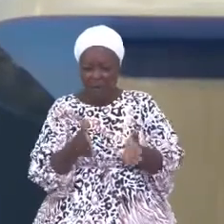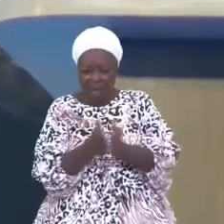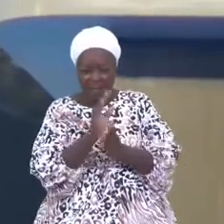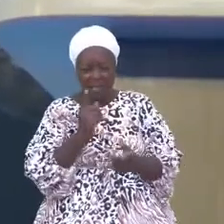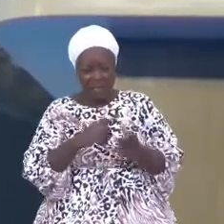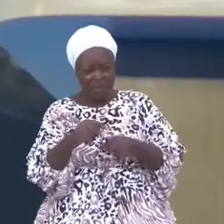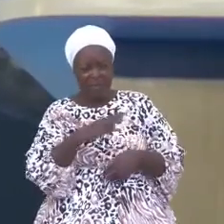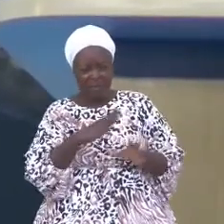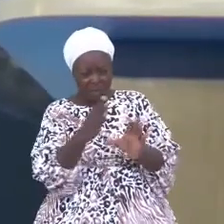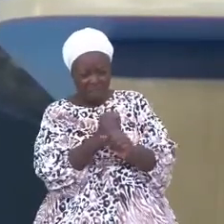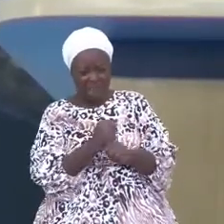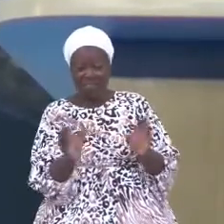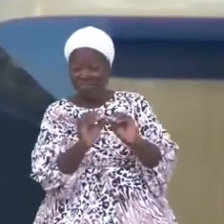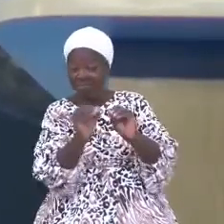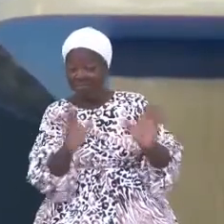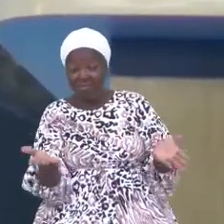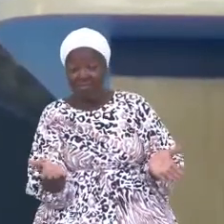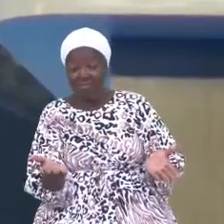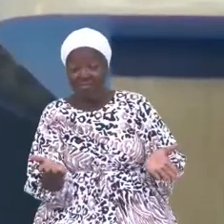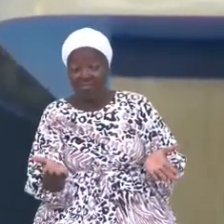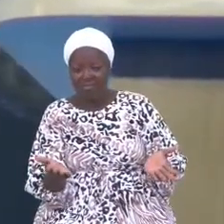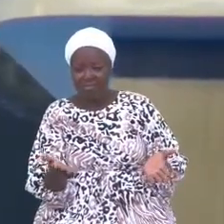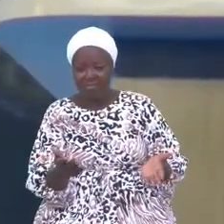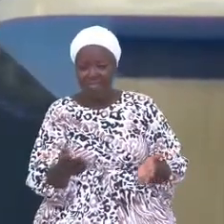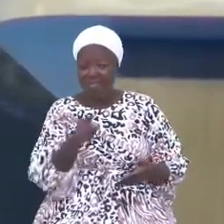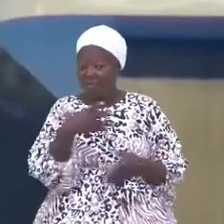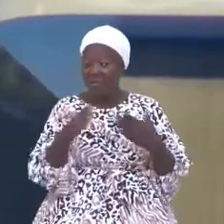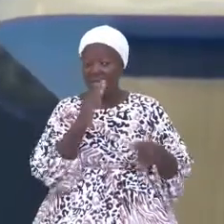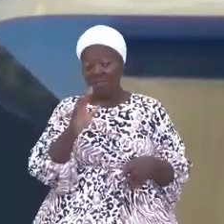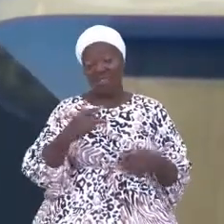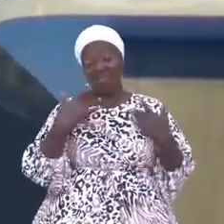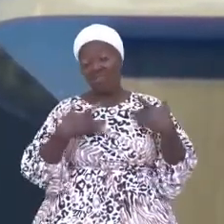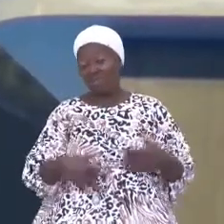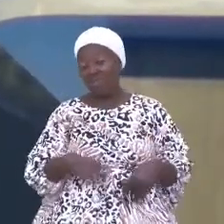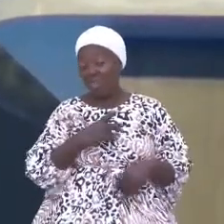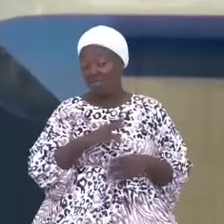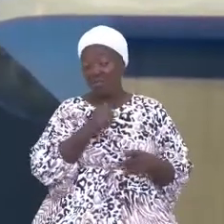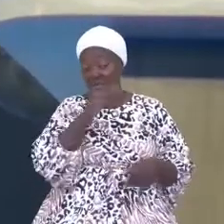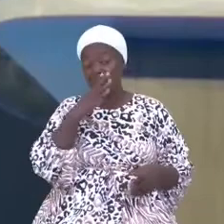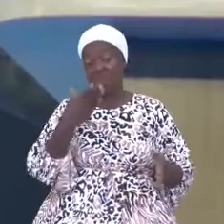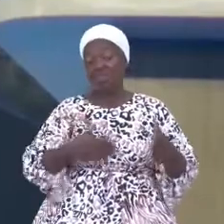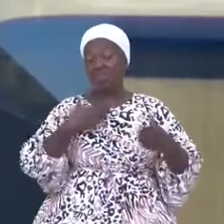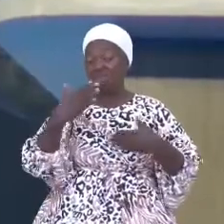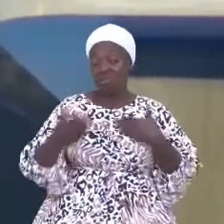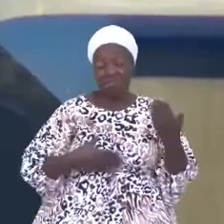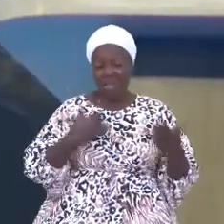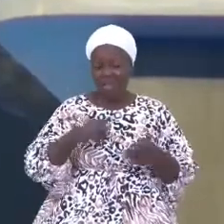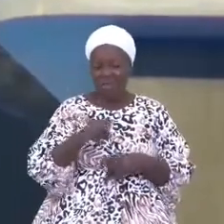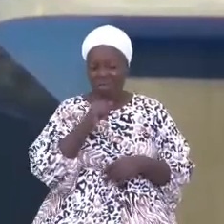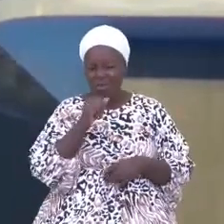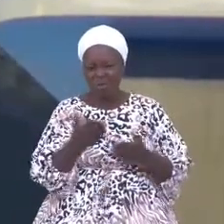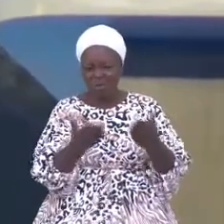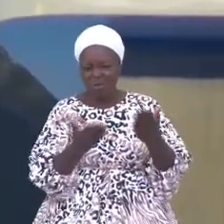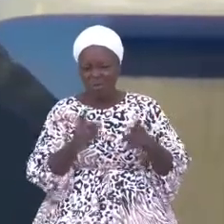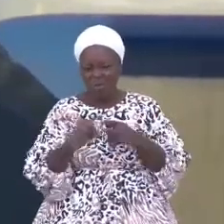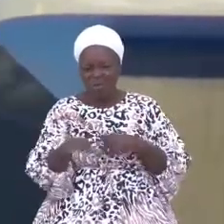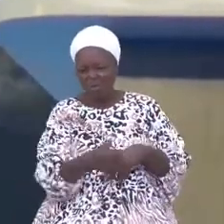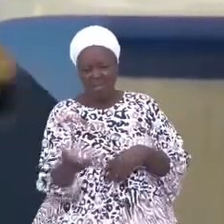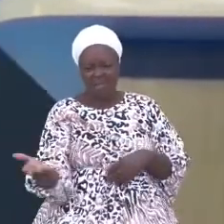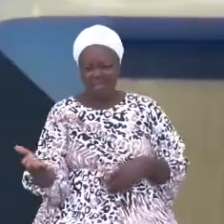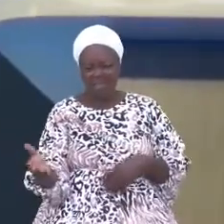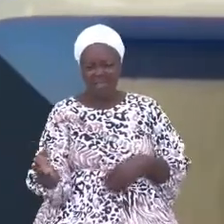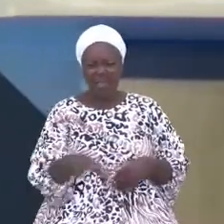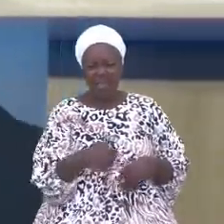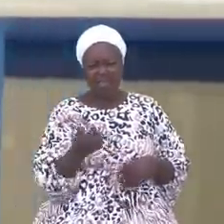you get nothing? You'll be so disappointed, you'll be deserting, you'll not even want to, you know, do anything any other